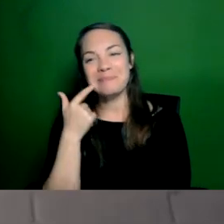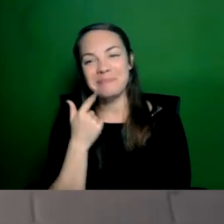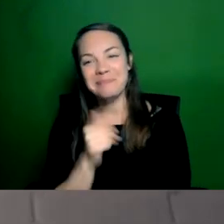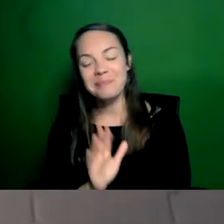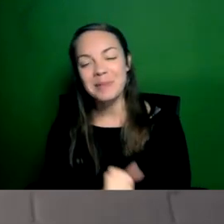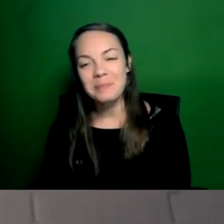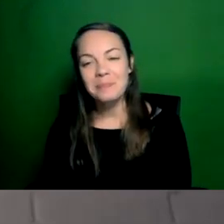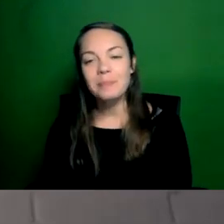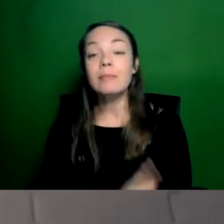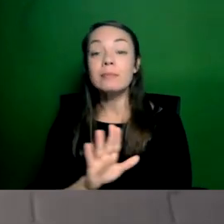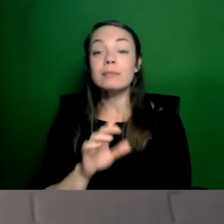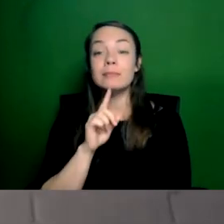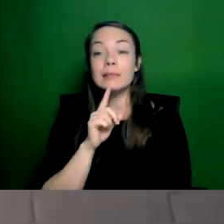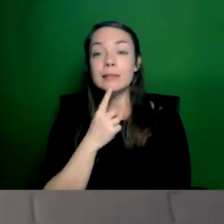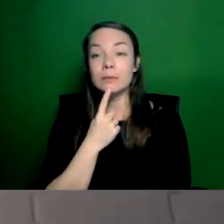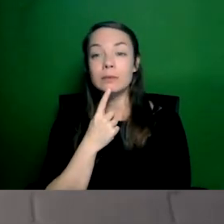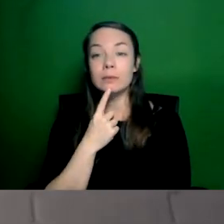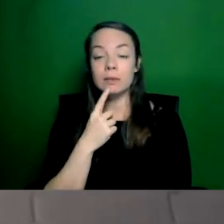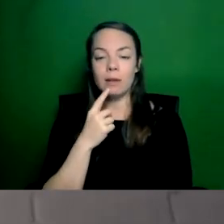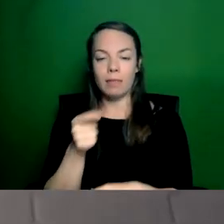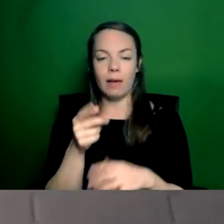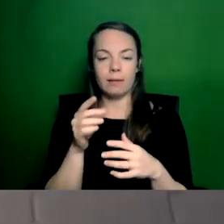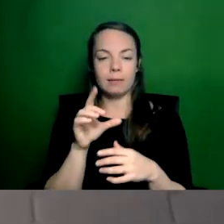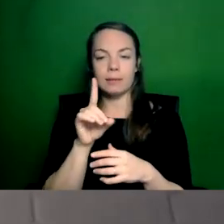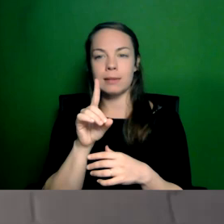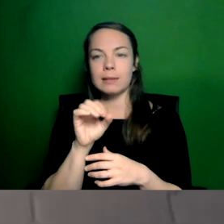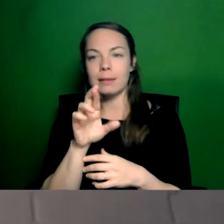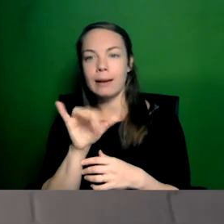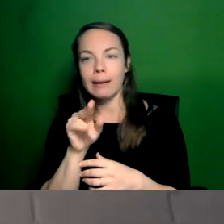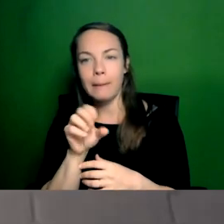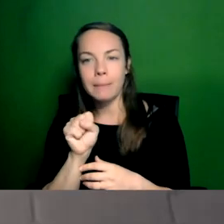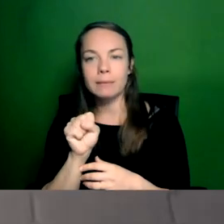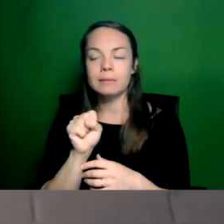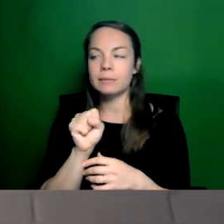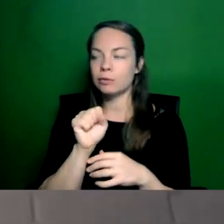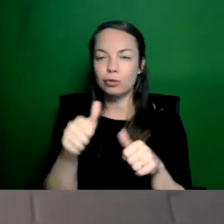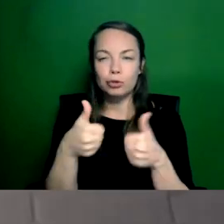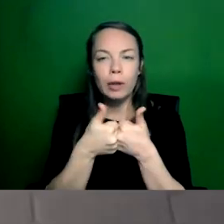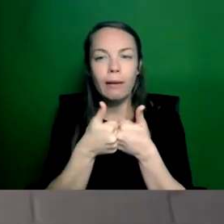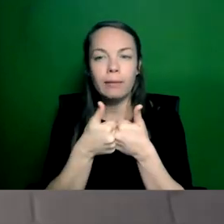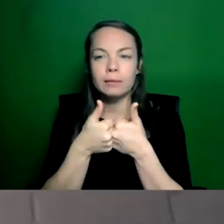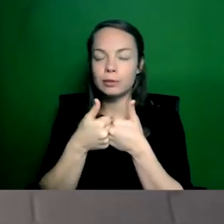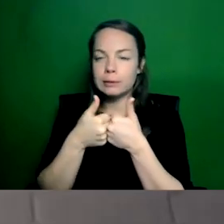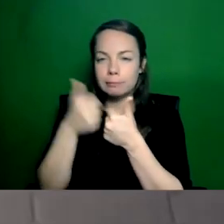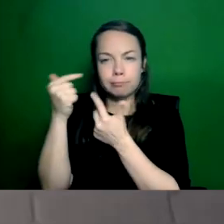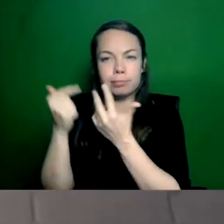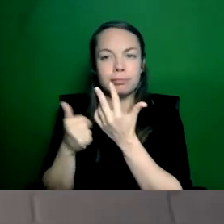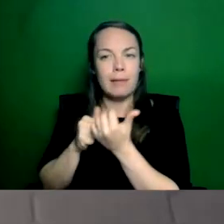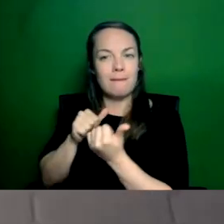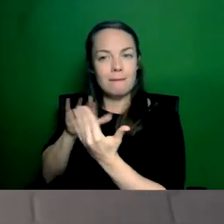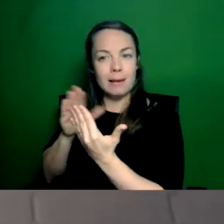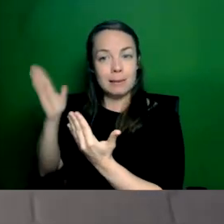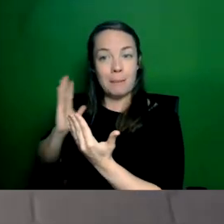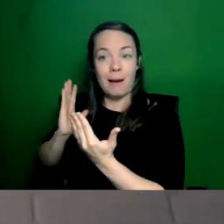but I mean, the dynamics and challenges that we face growing up are not the same dynamics and challenges that our youth are facing